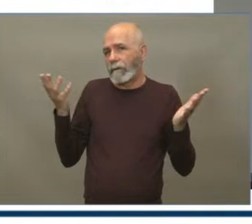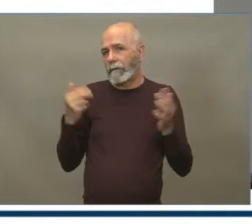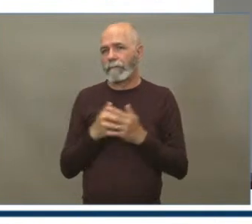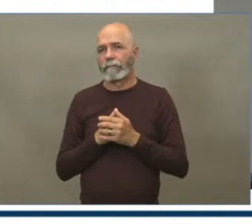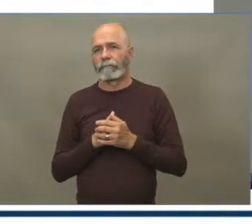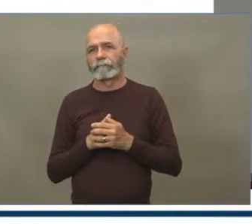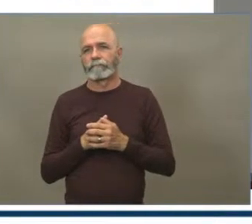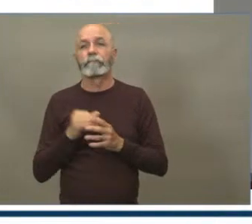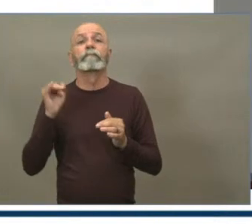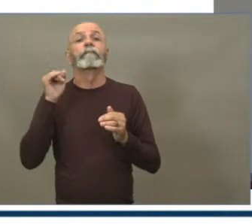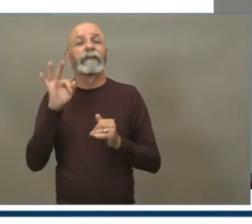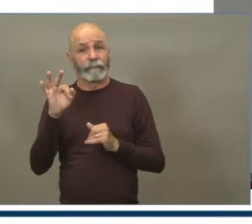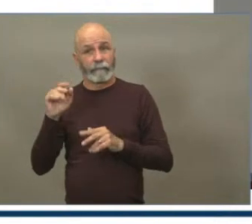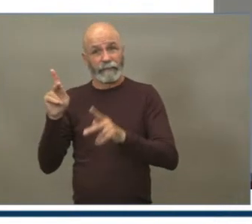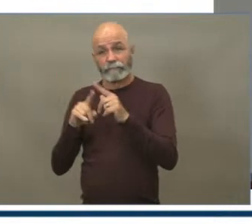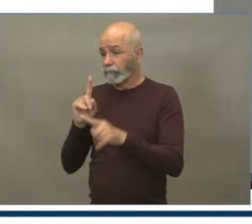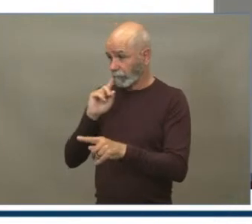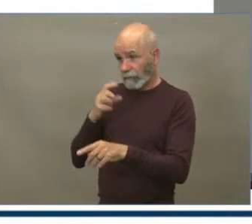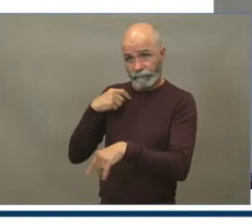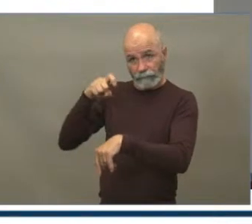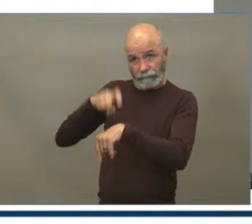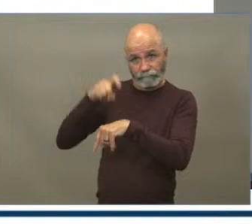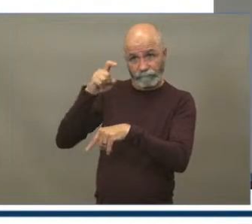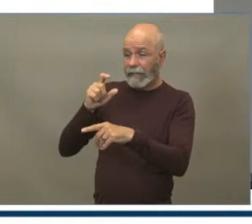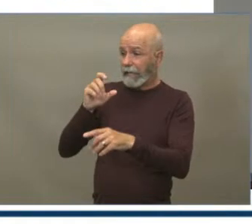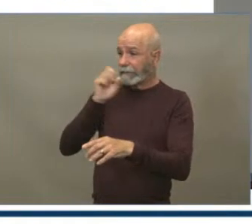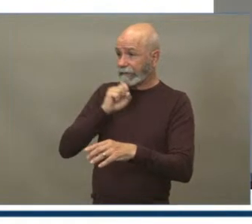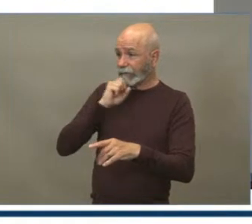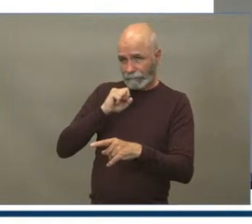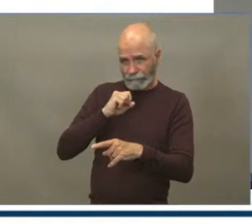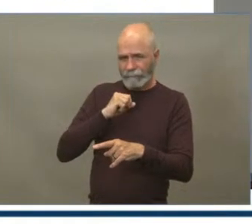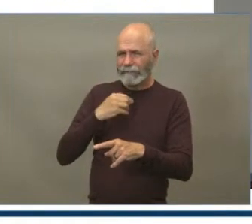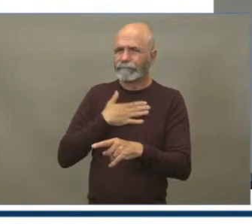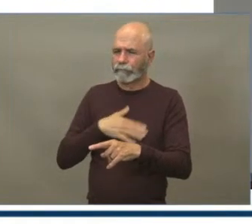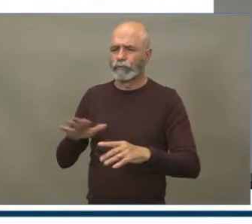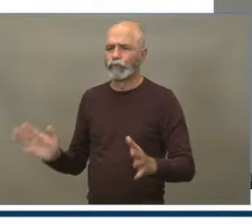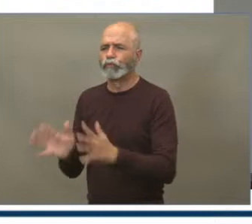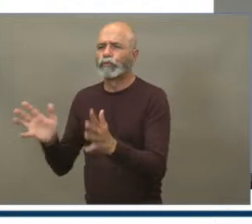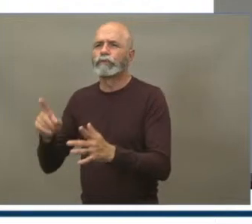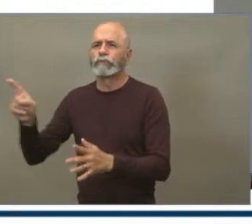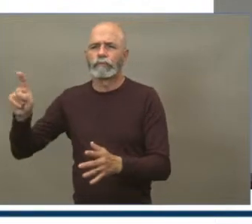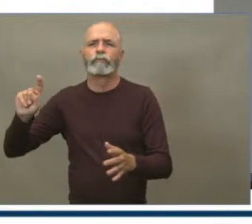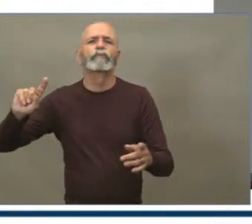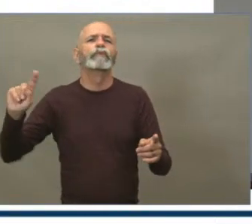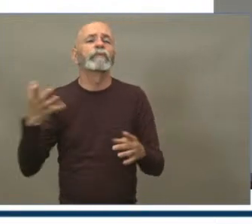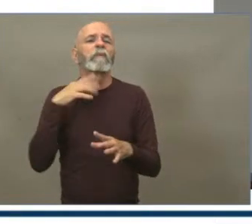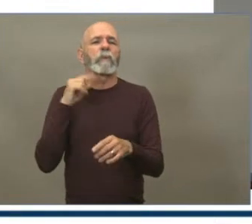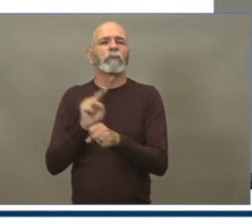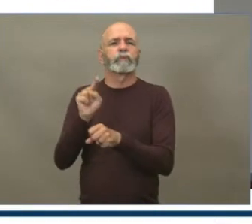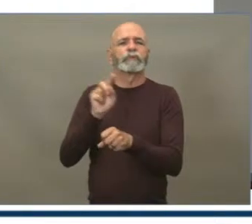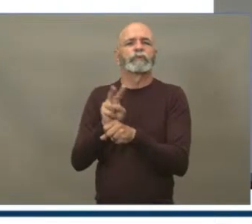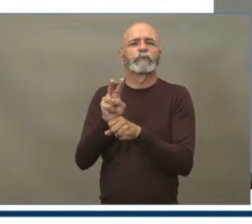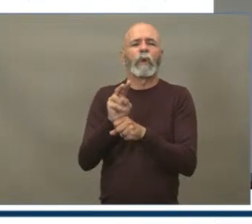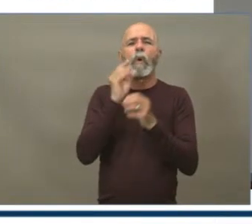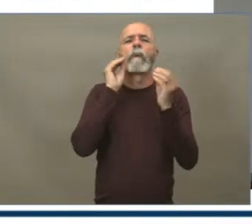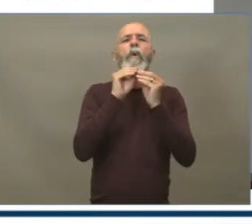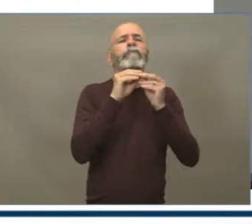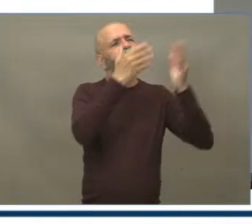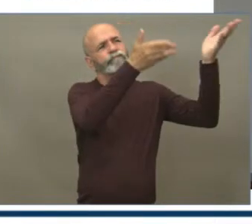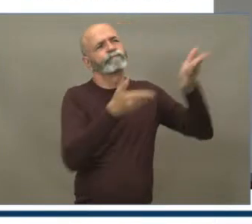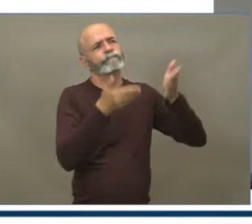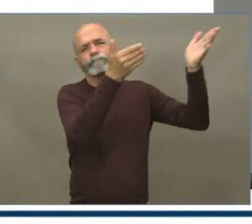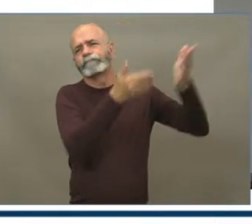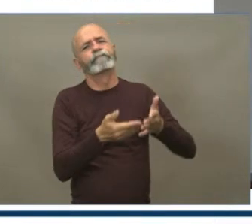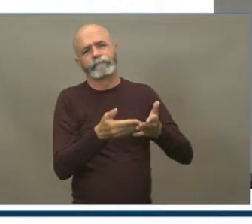eligible for vaccine needs to come out and get vaccinated. We have lots of vaccine coming in the next few weeks, lots of access across